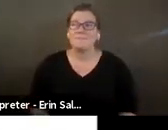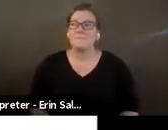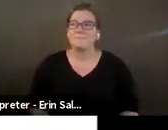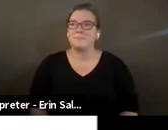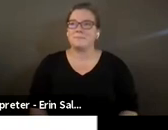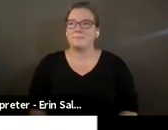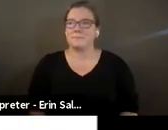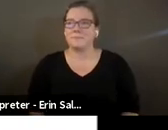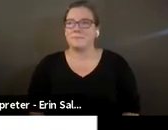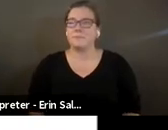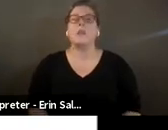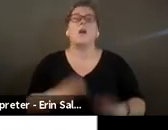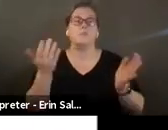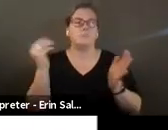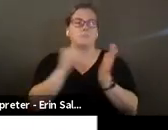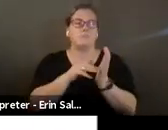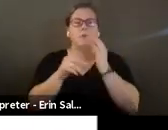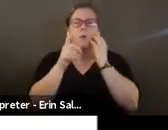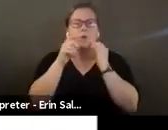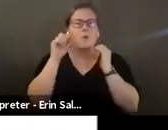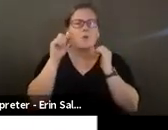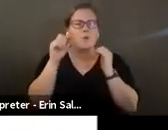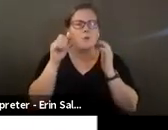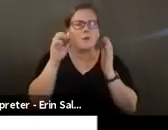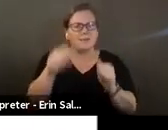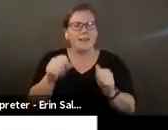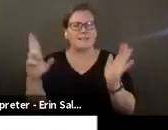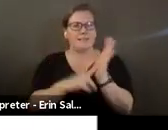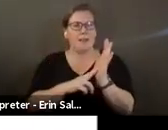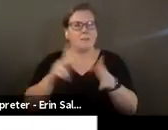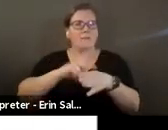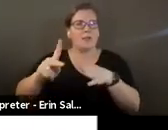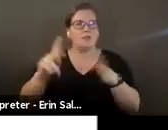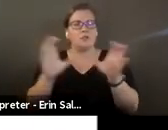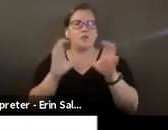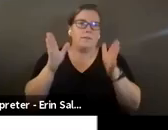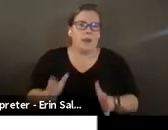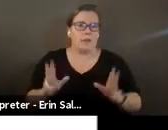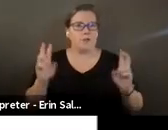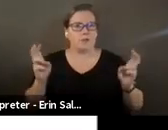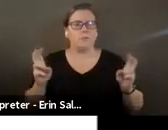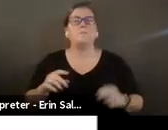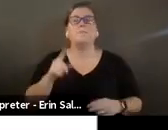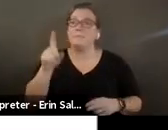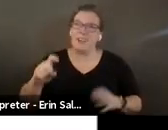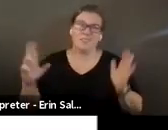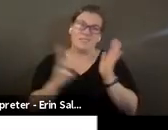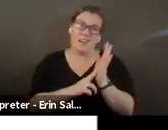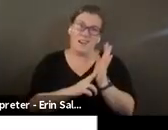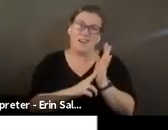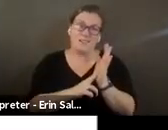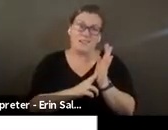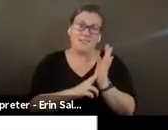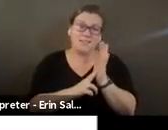Okay. So as I mentioned, a professional certifier does have to sign the form. They have to sign the